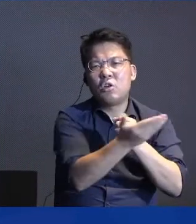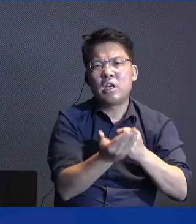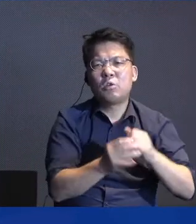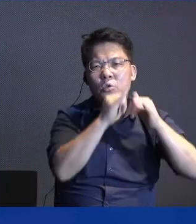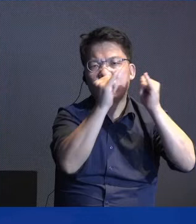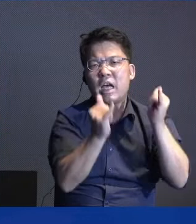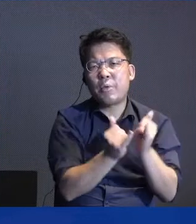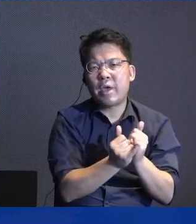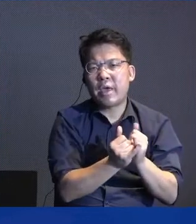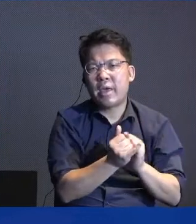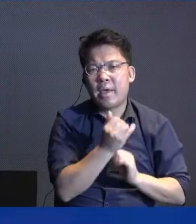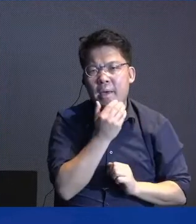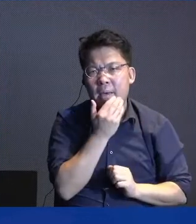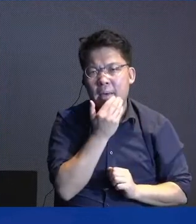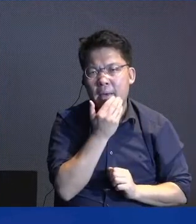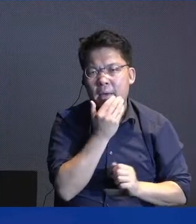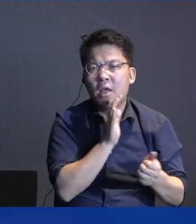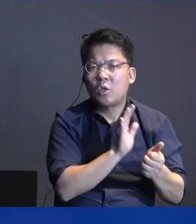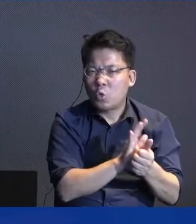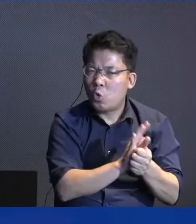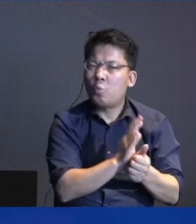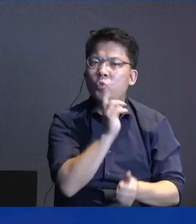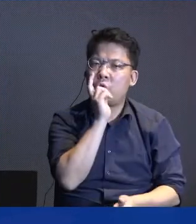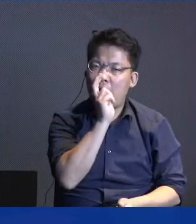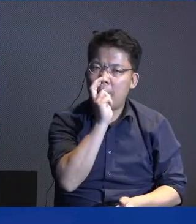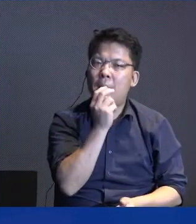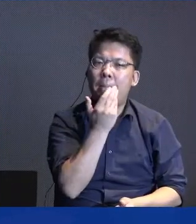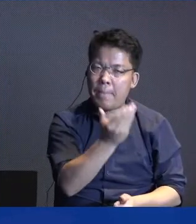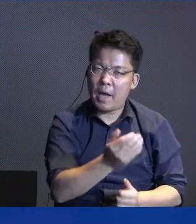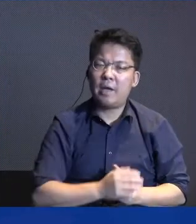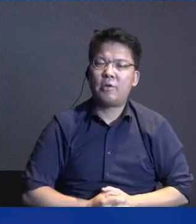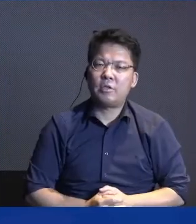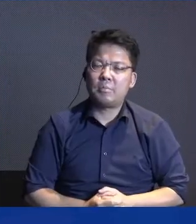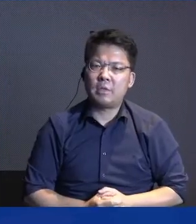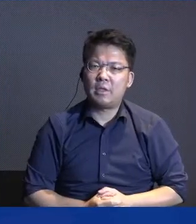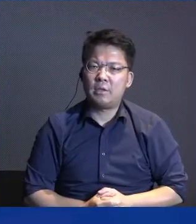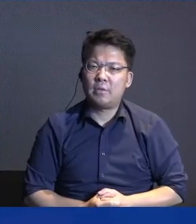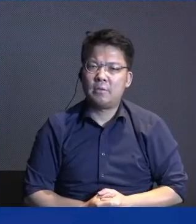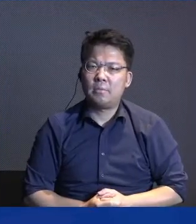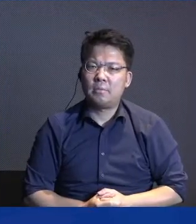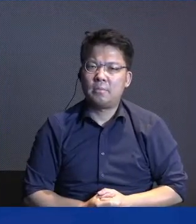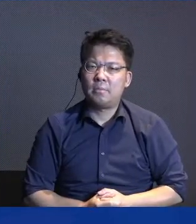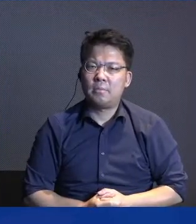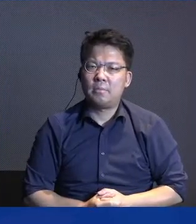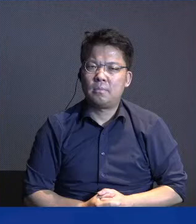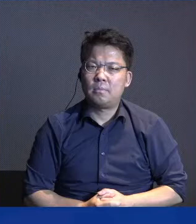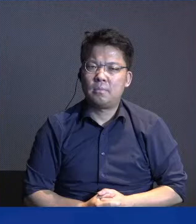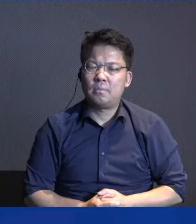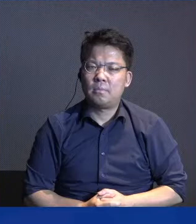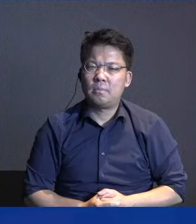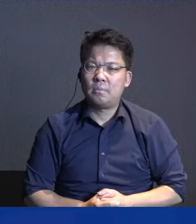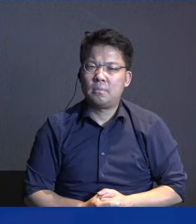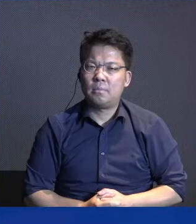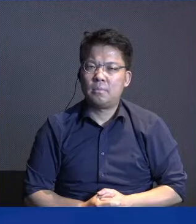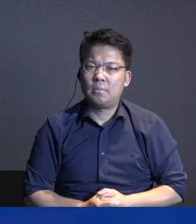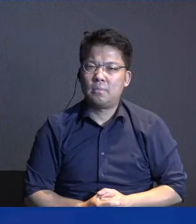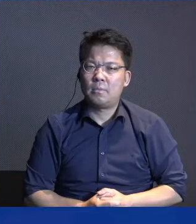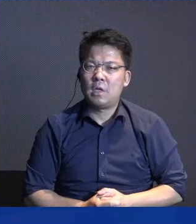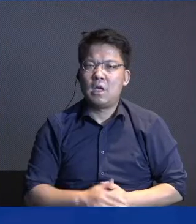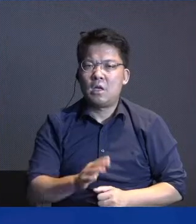improve our understanding of why and how some older adults can succeed in later life